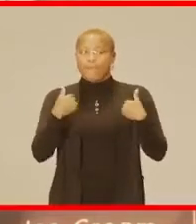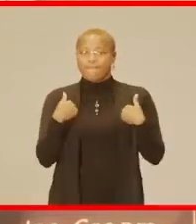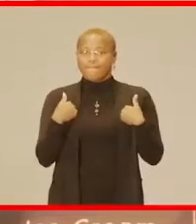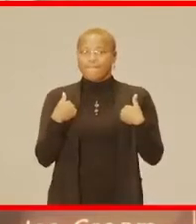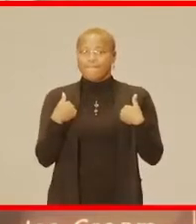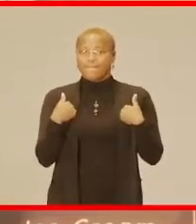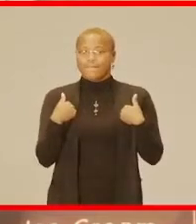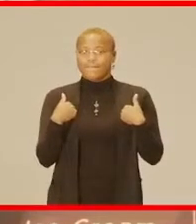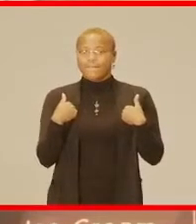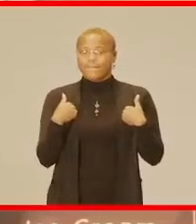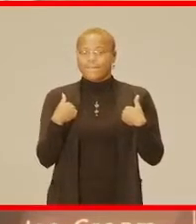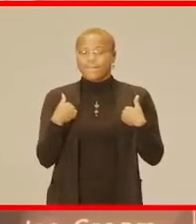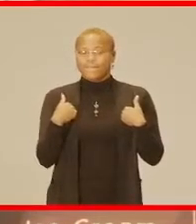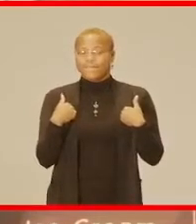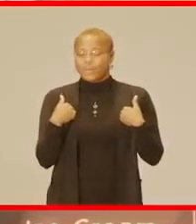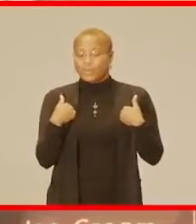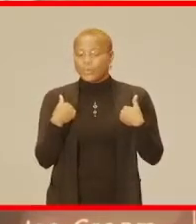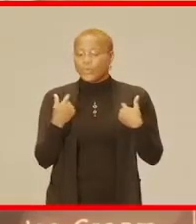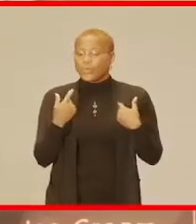they try to,